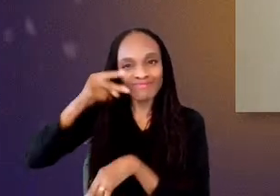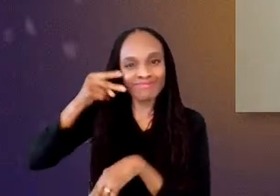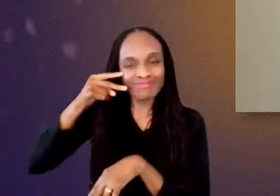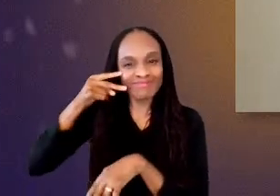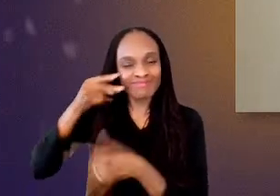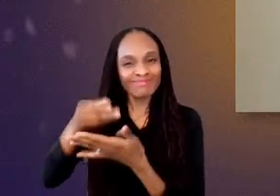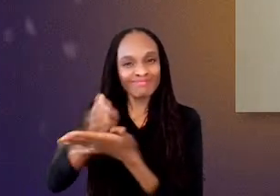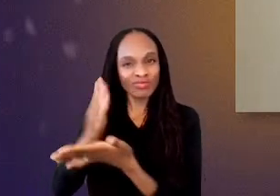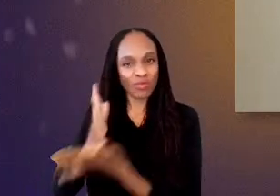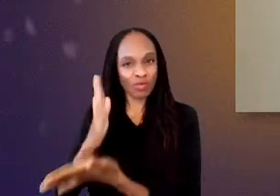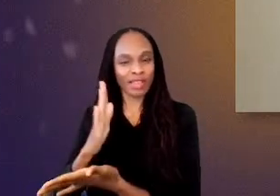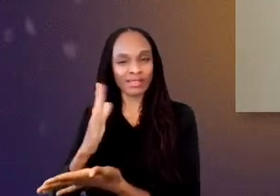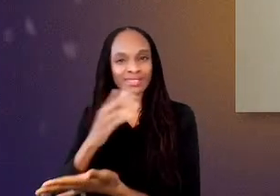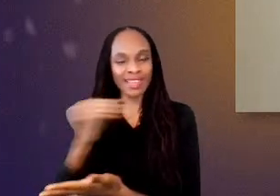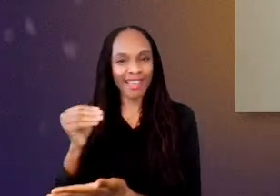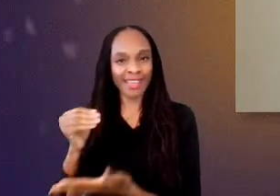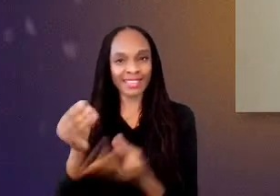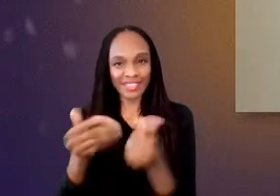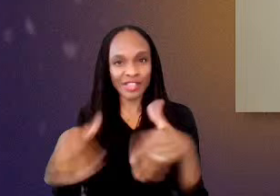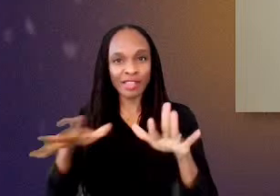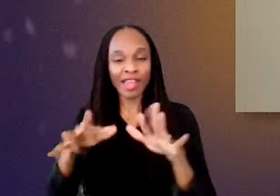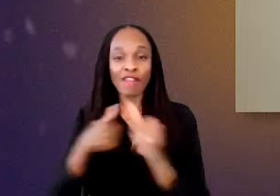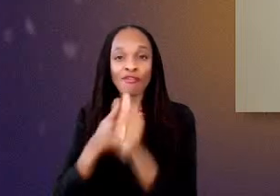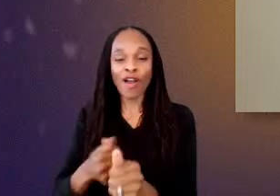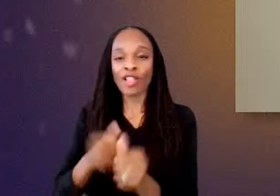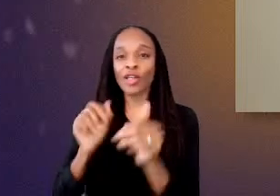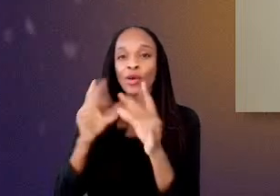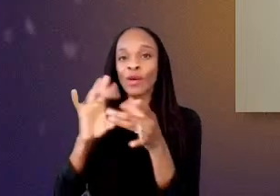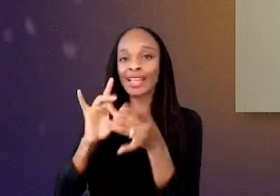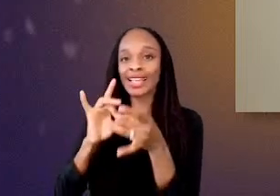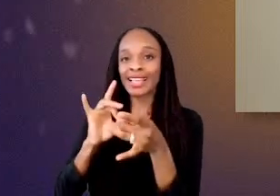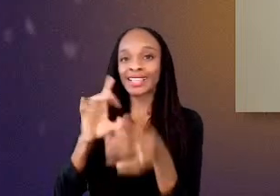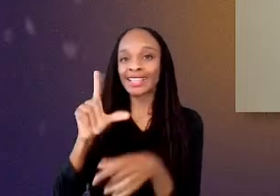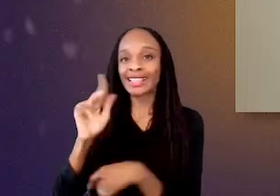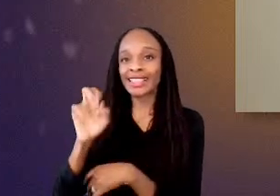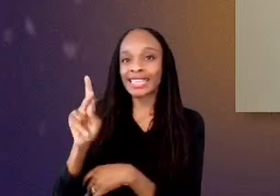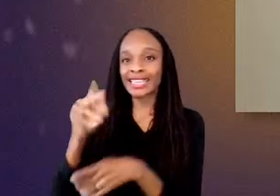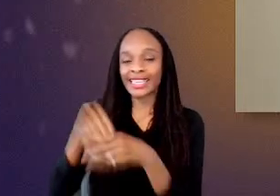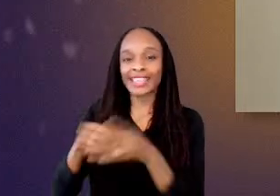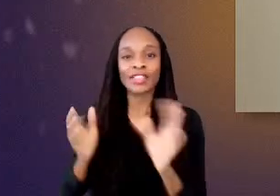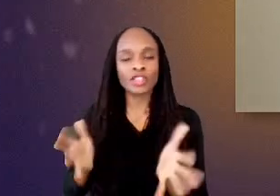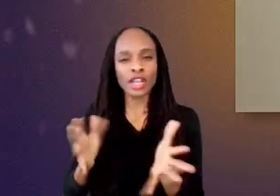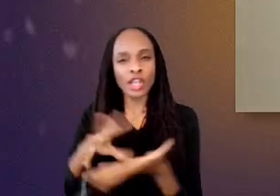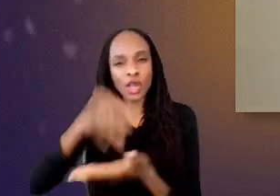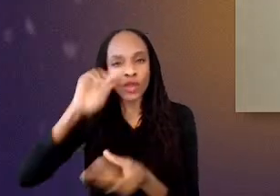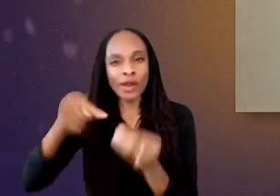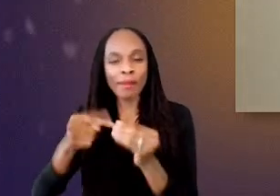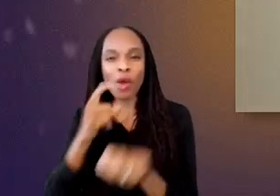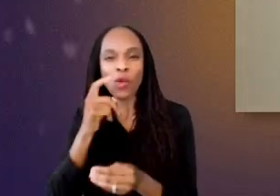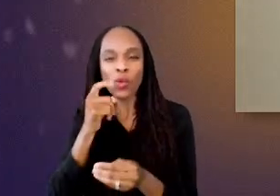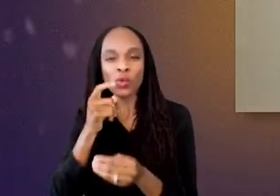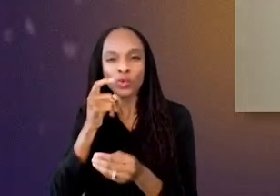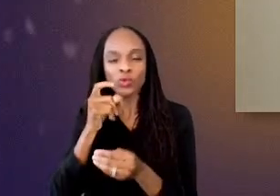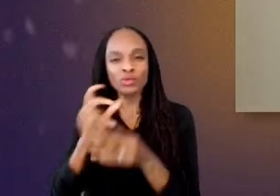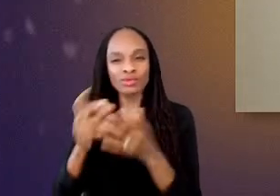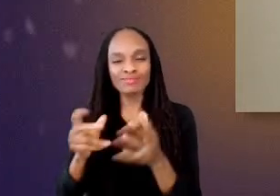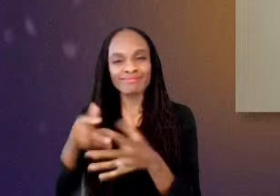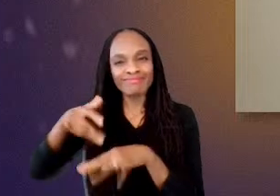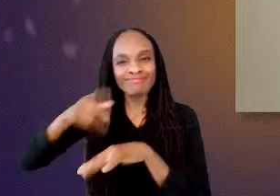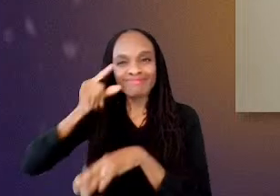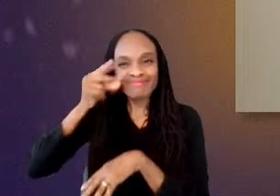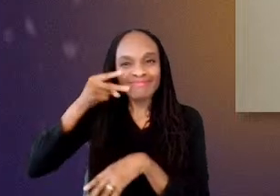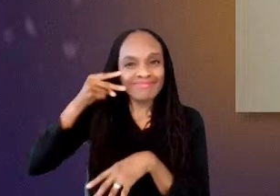communities. So follow the link in the chat and learn about whose ancestral land you're on to make your own land